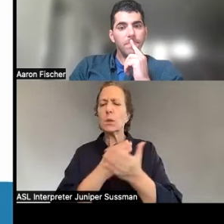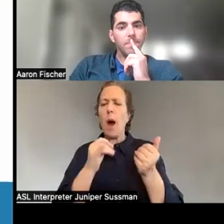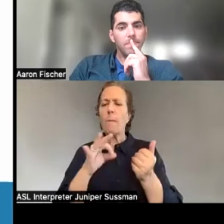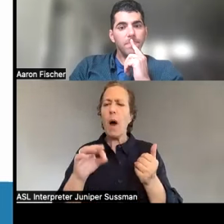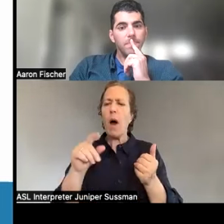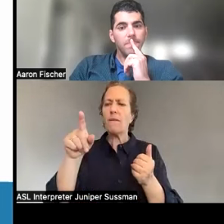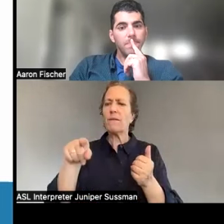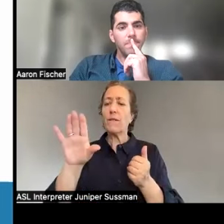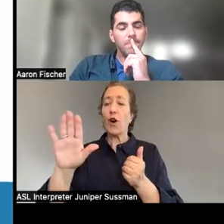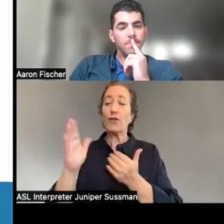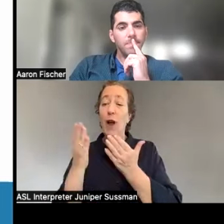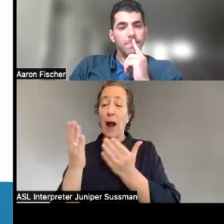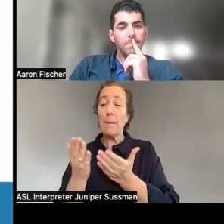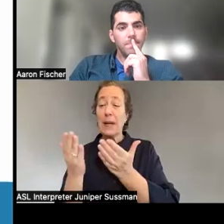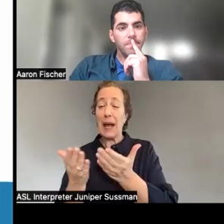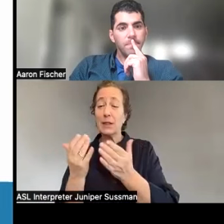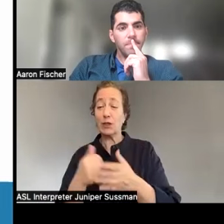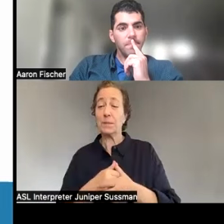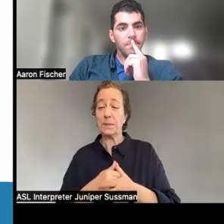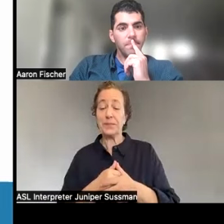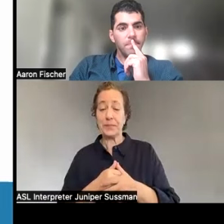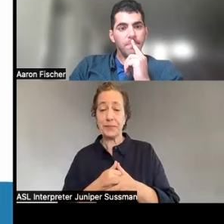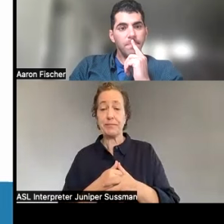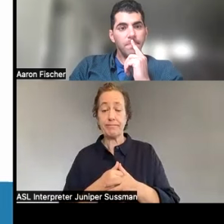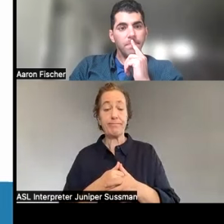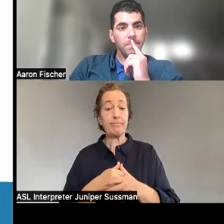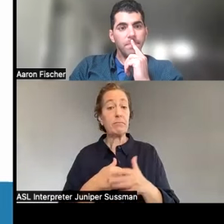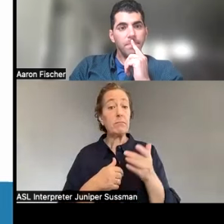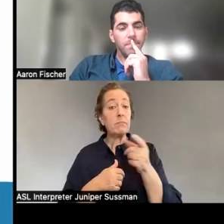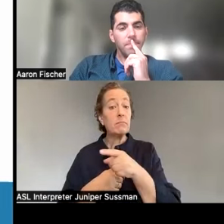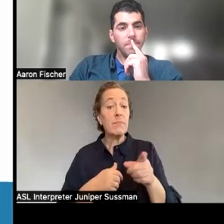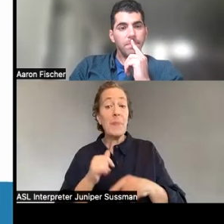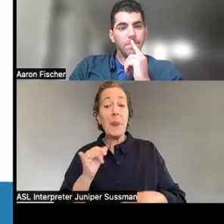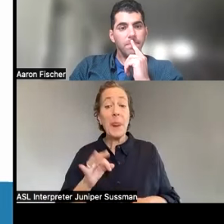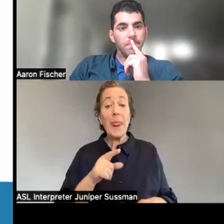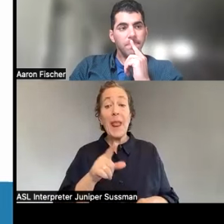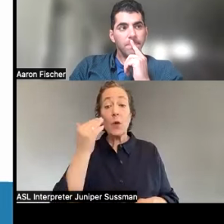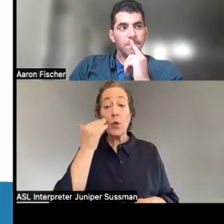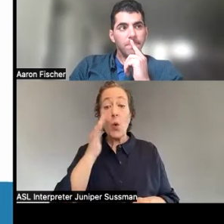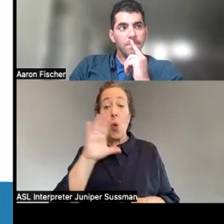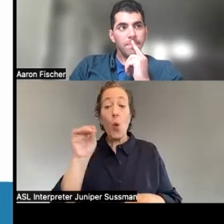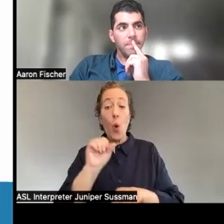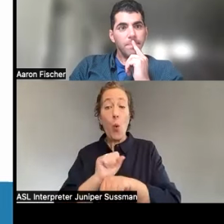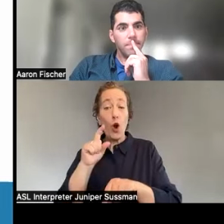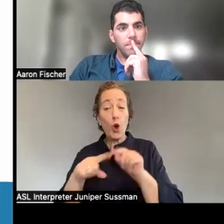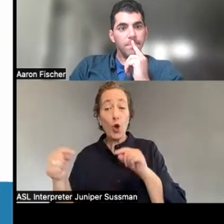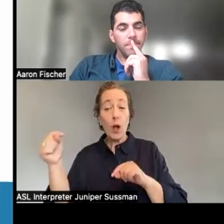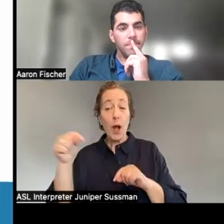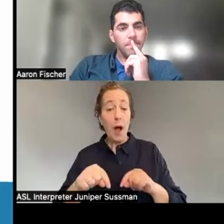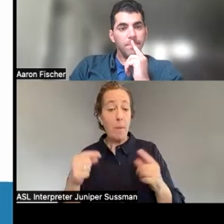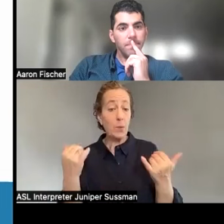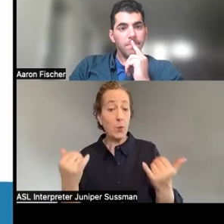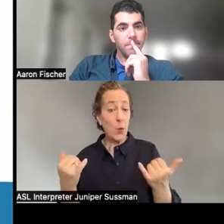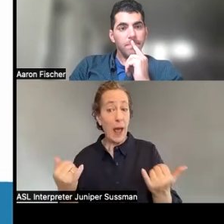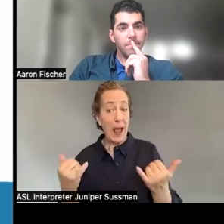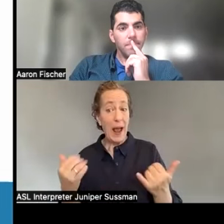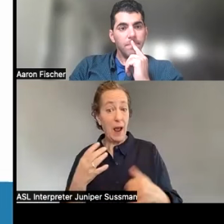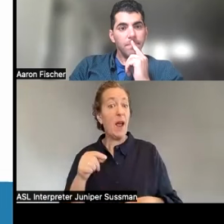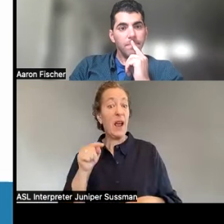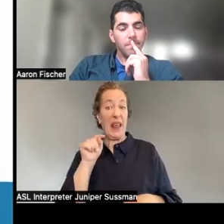I would suggest, if you have colleagues who couldn't make today's webinar, but who would benefit from this and they only have 5 minutes, this is a really